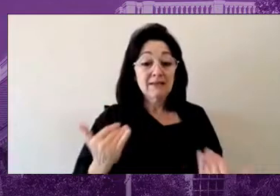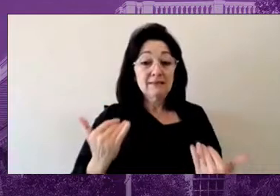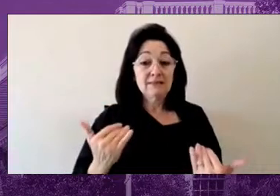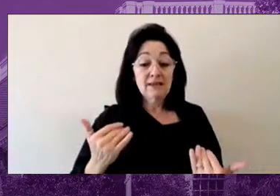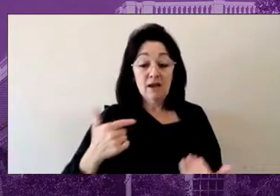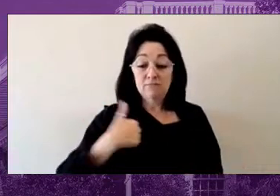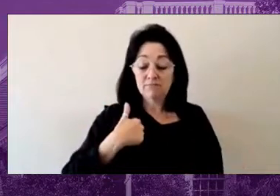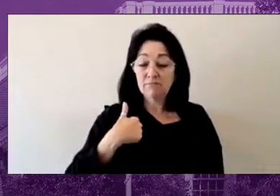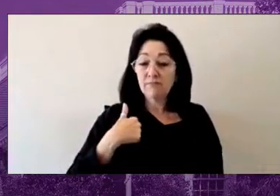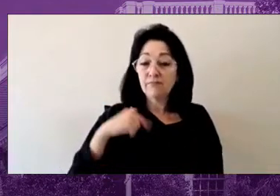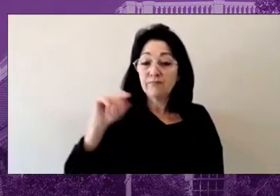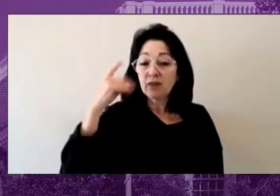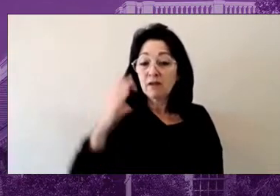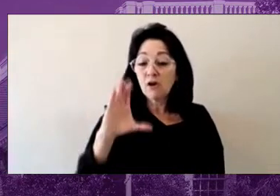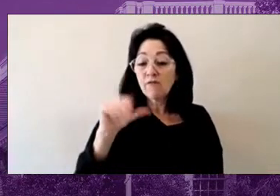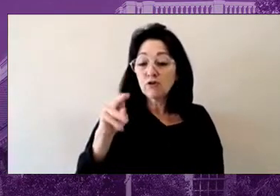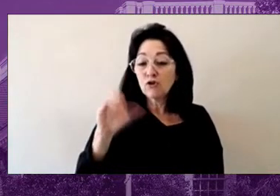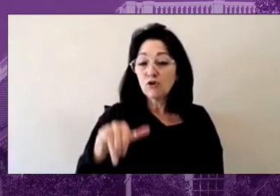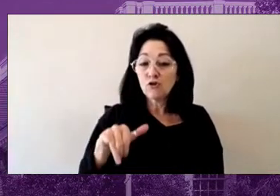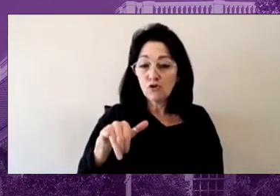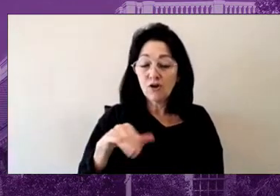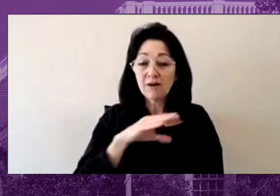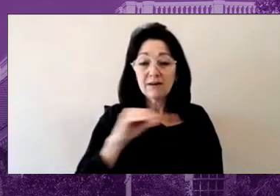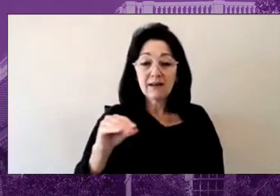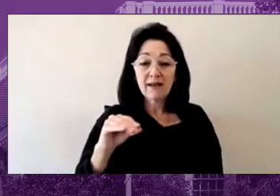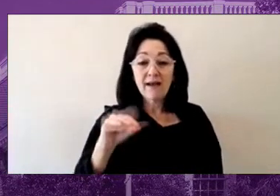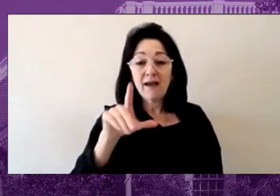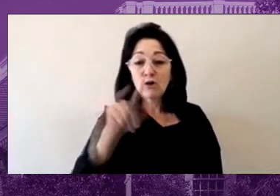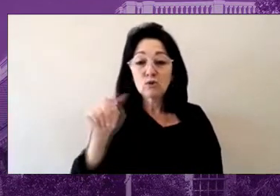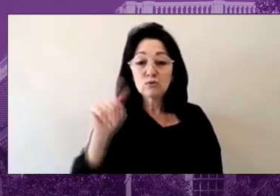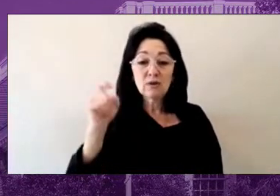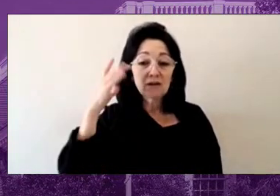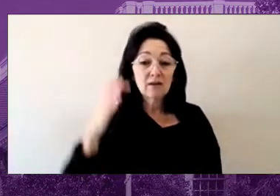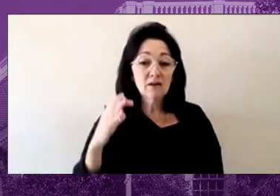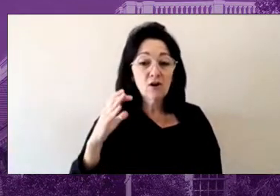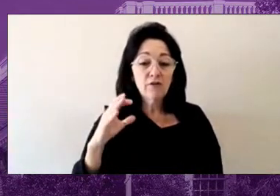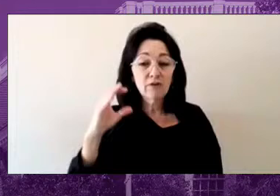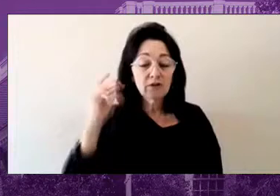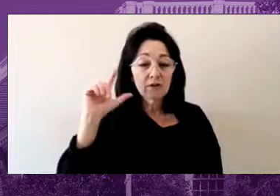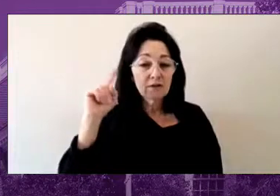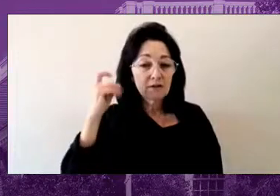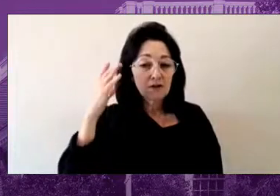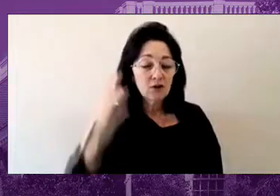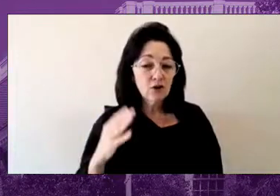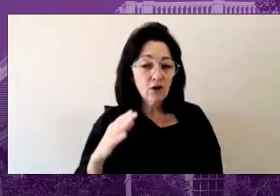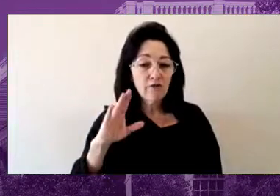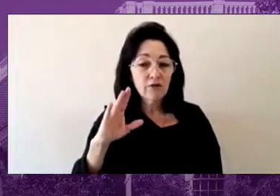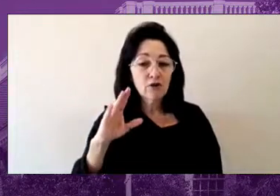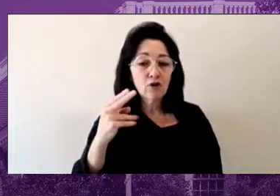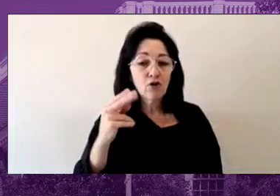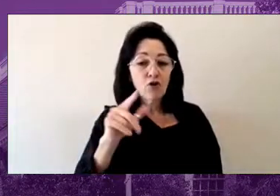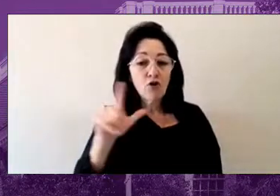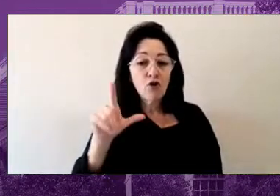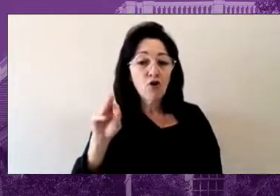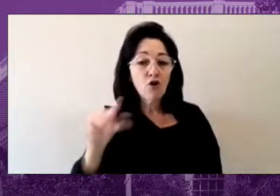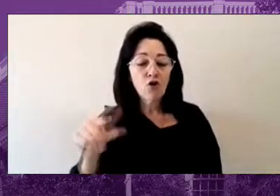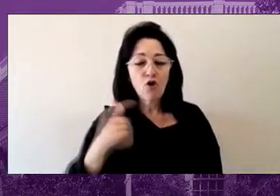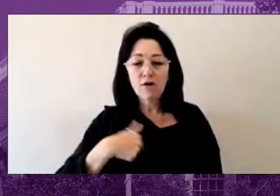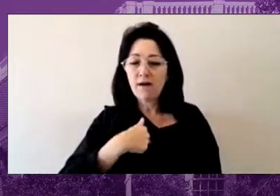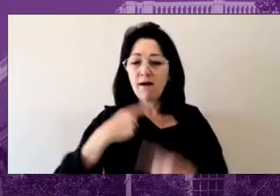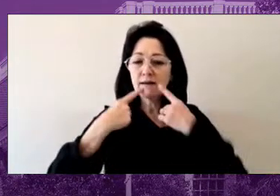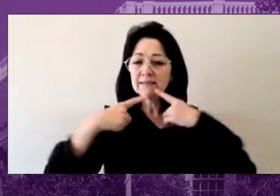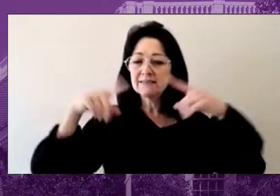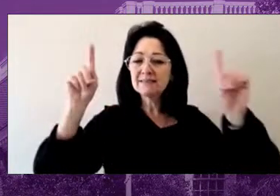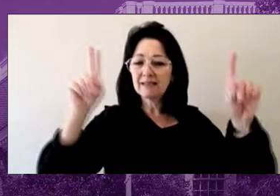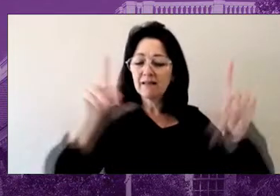Bethany Hull-Long, Lieutenant Governor, do hereby declare October 2021 as Domestic Violence Awareness Month in the state